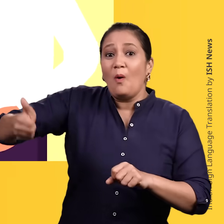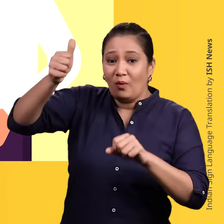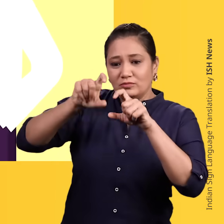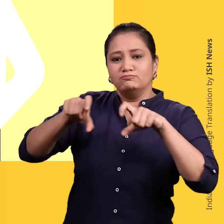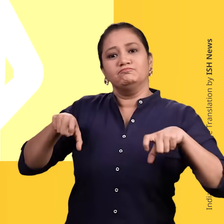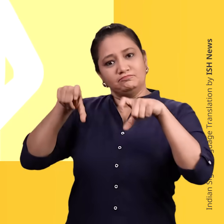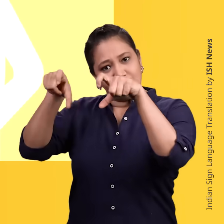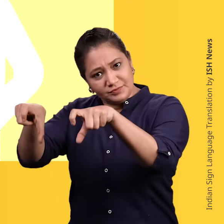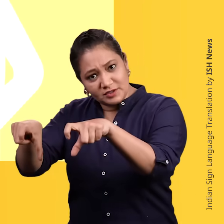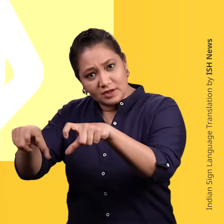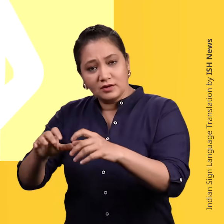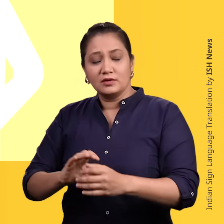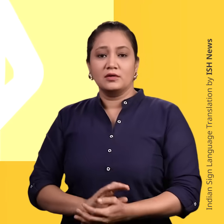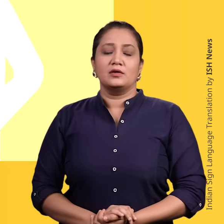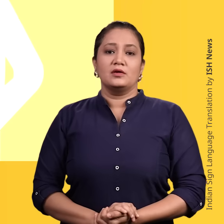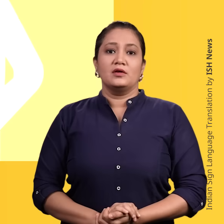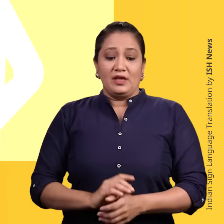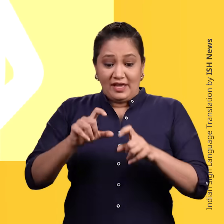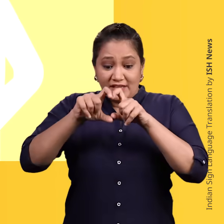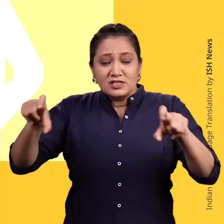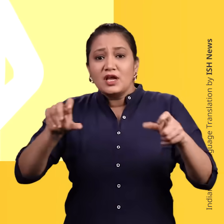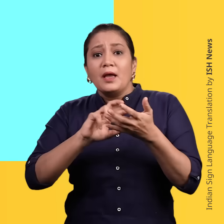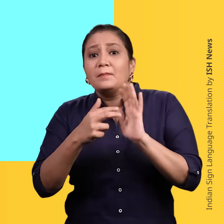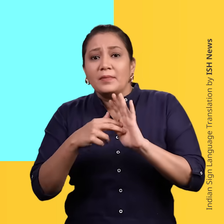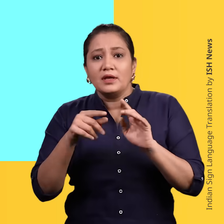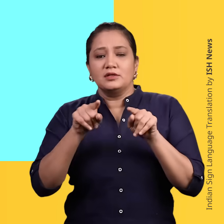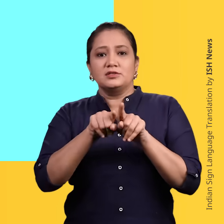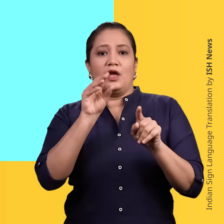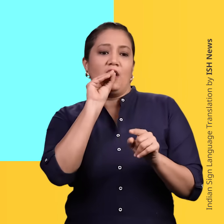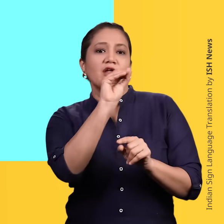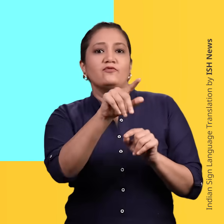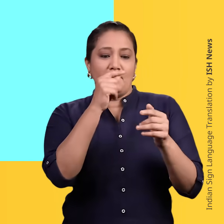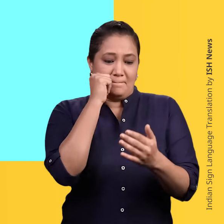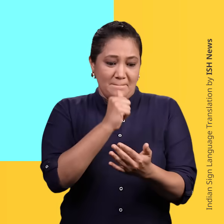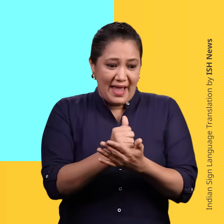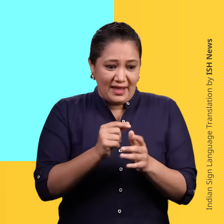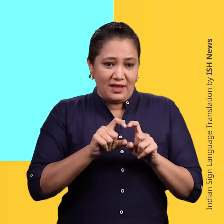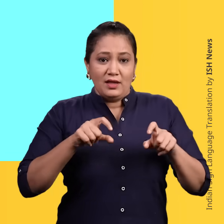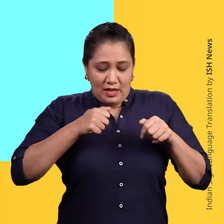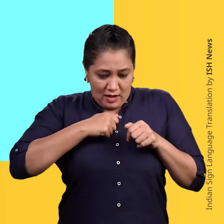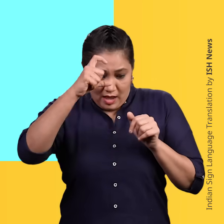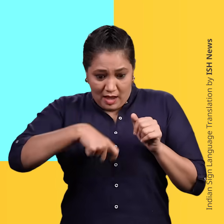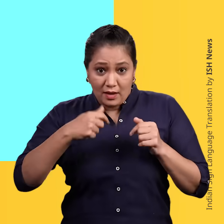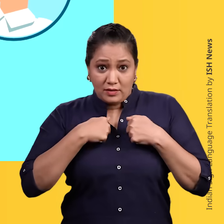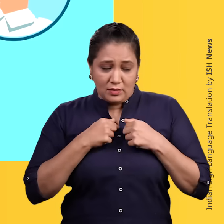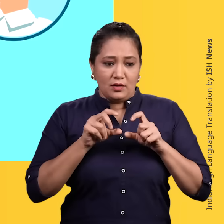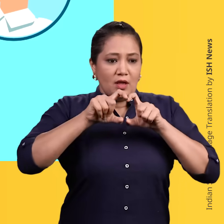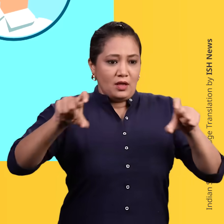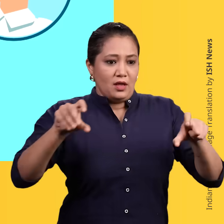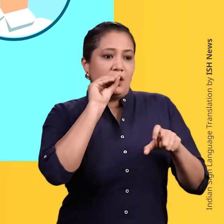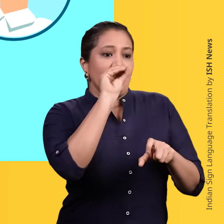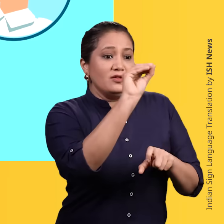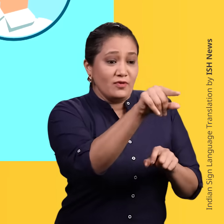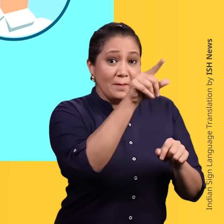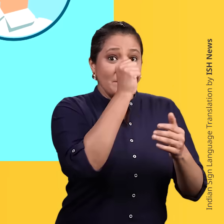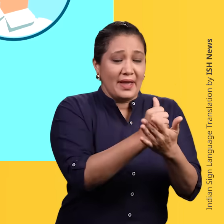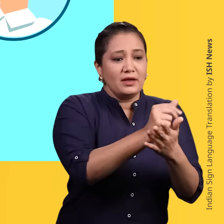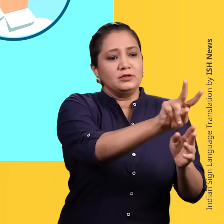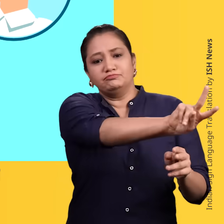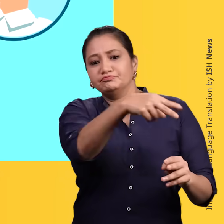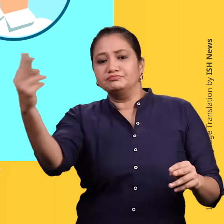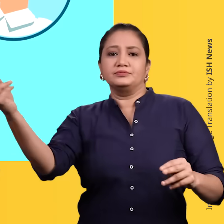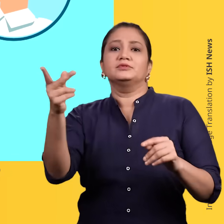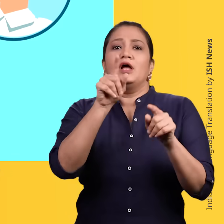check to the owner of the house. A check is a payment instruction from the account holder to his